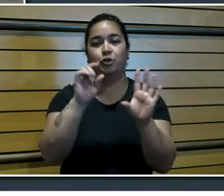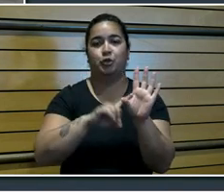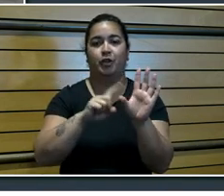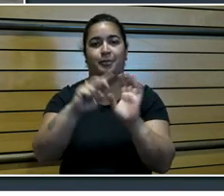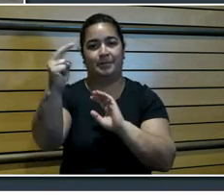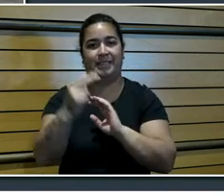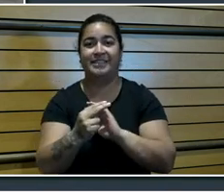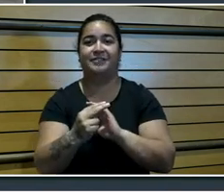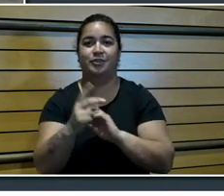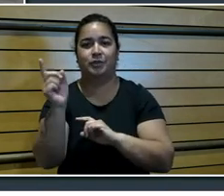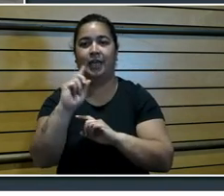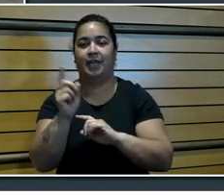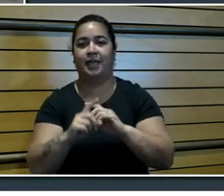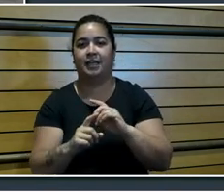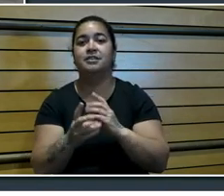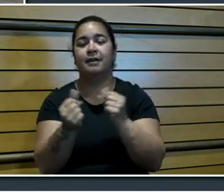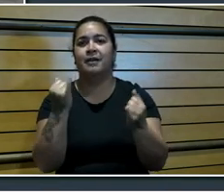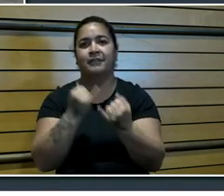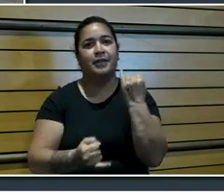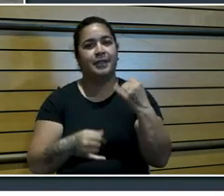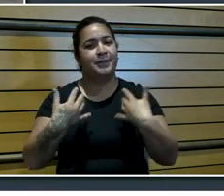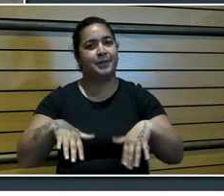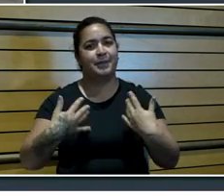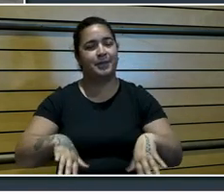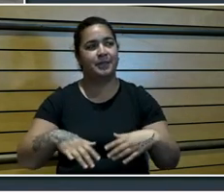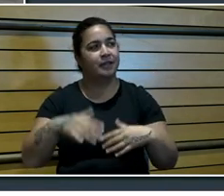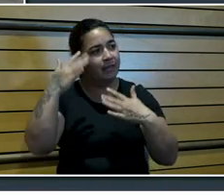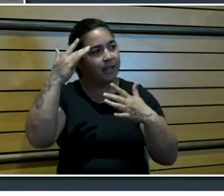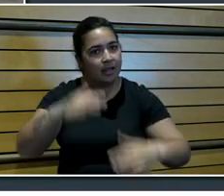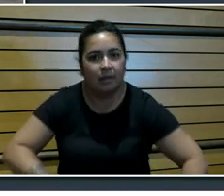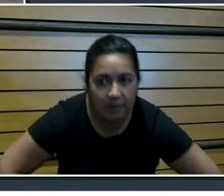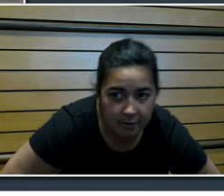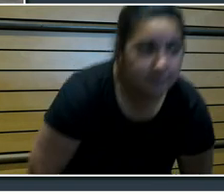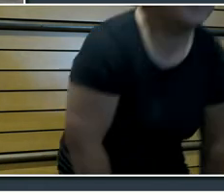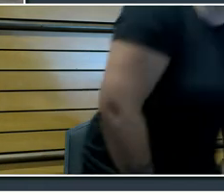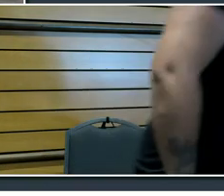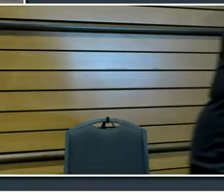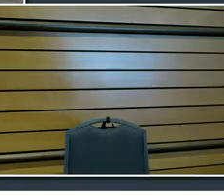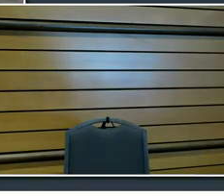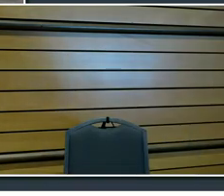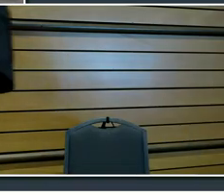us today and some very insightful thinking. Kia ora. Thank you. Thank you.